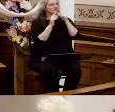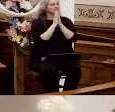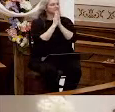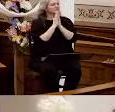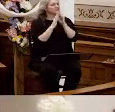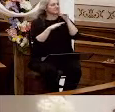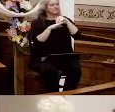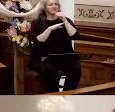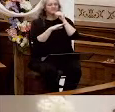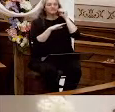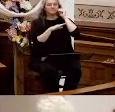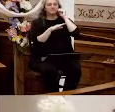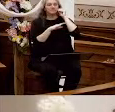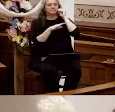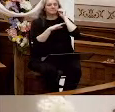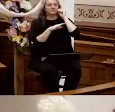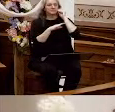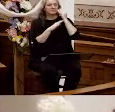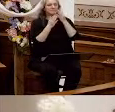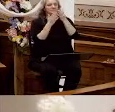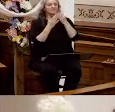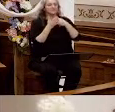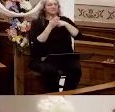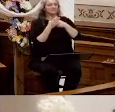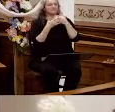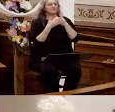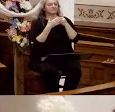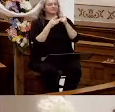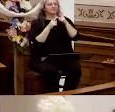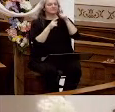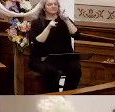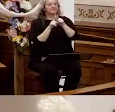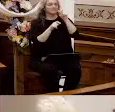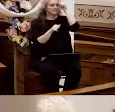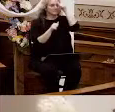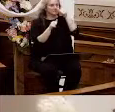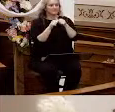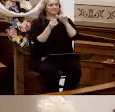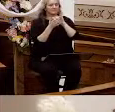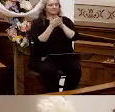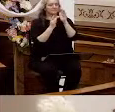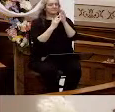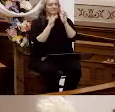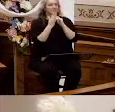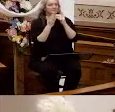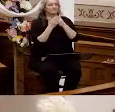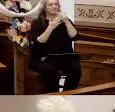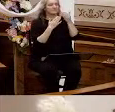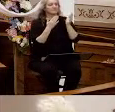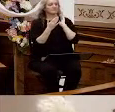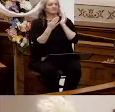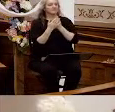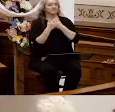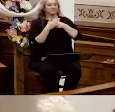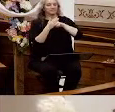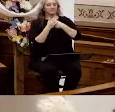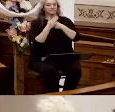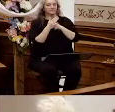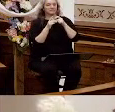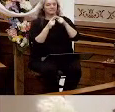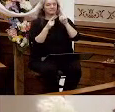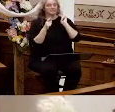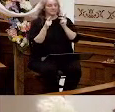that key close to you as a reminder that Jesus is giving us the key to the kingdom of God's